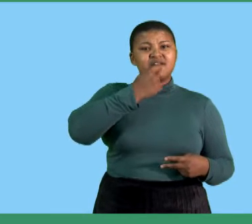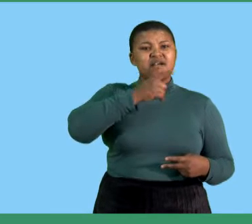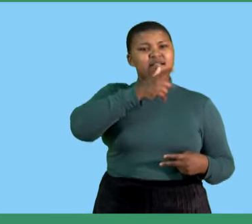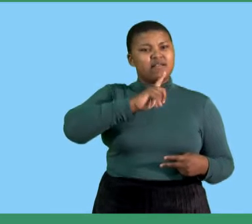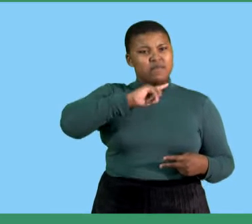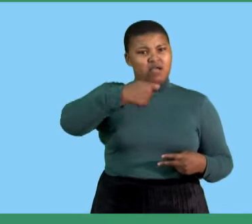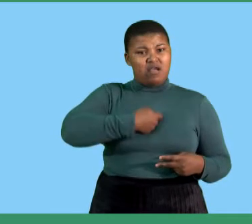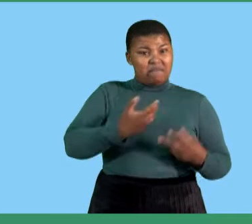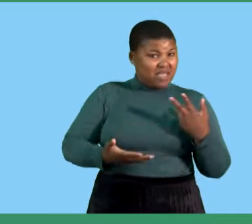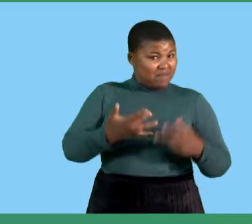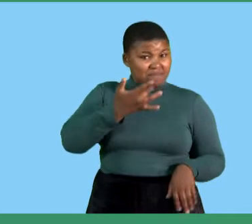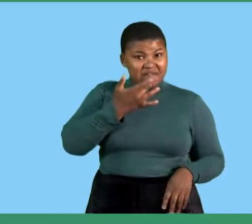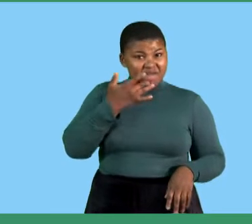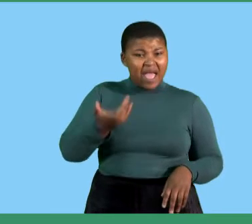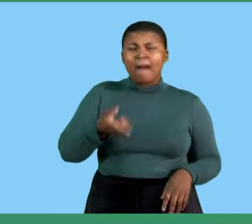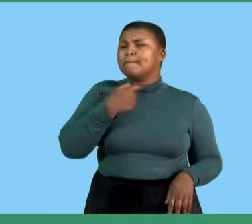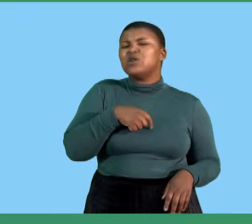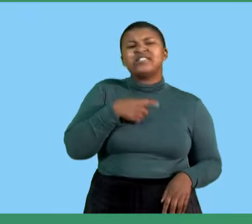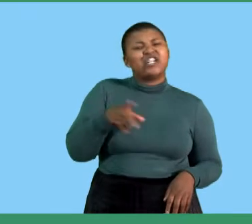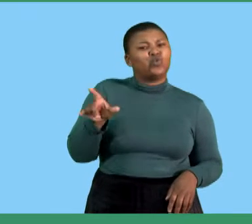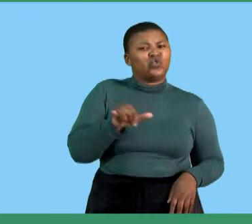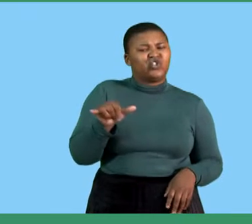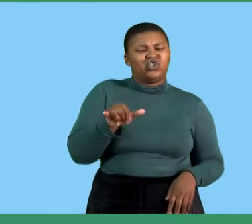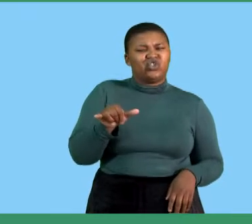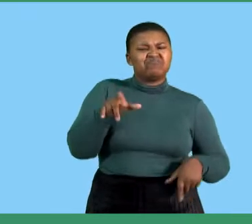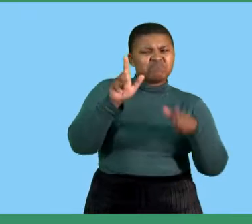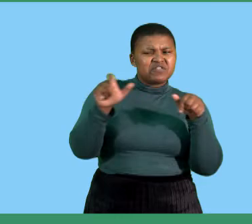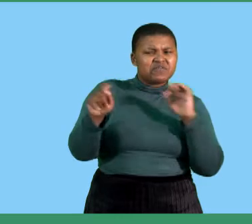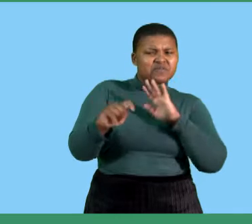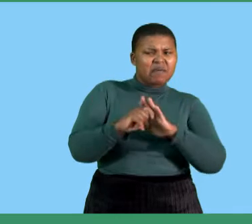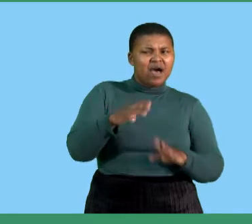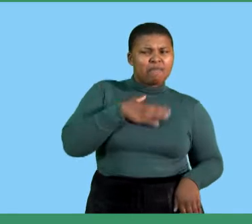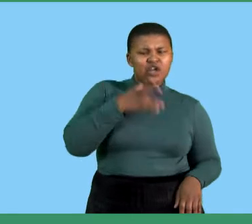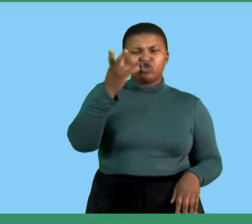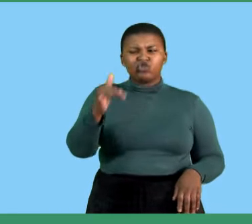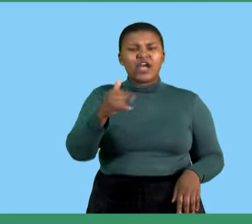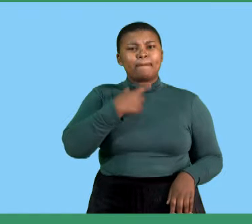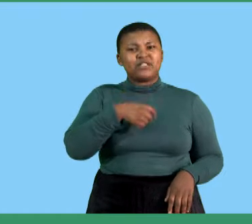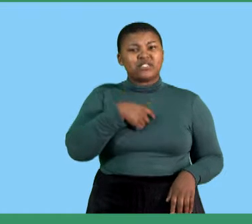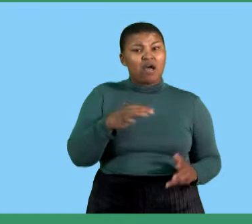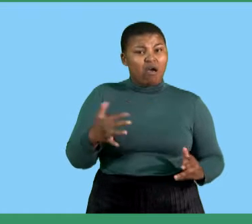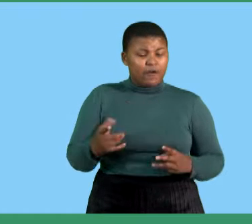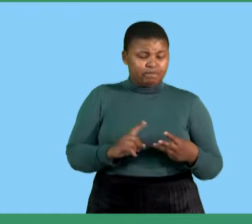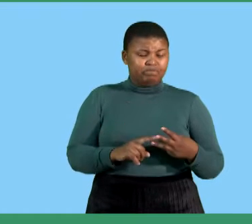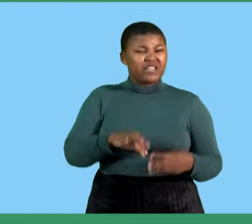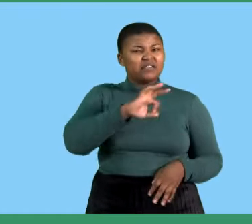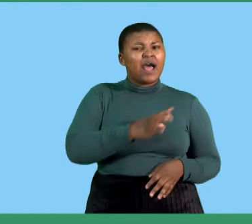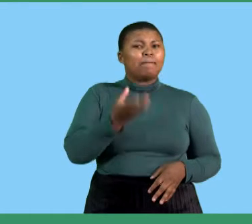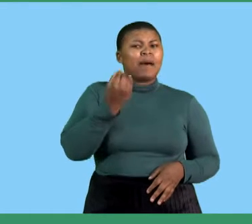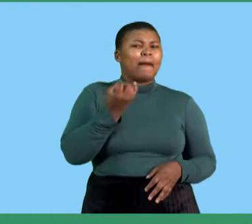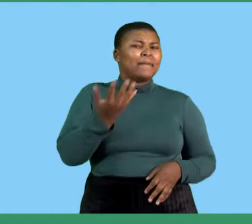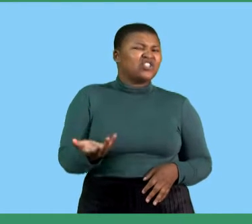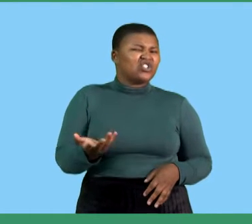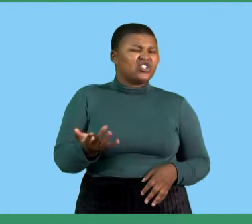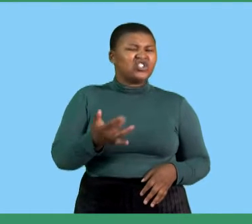LGBTQI plus group maybe? Personality, what is their personality like? We're looking at the personality maybe. The income level,